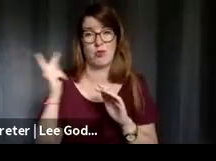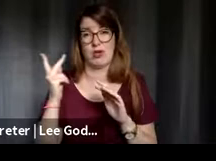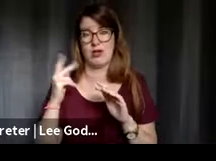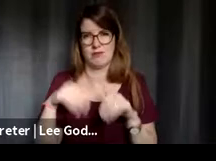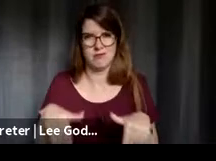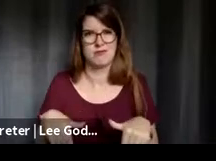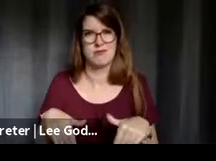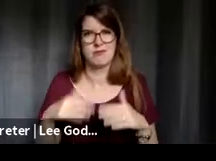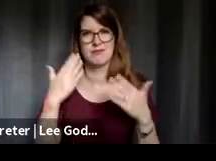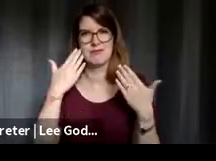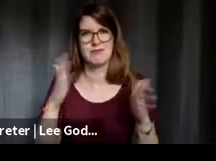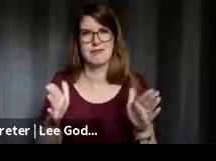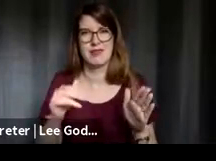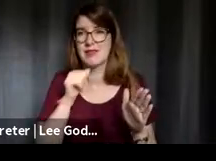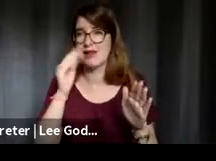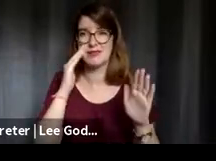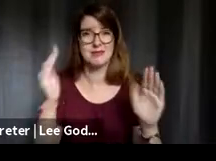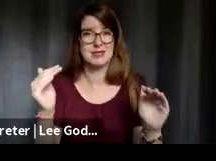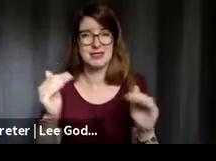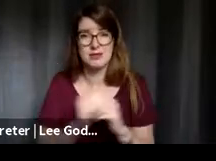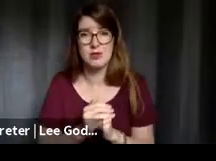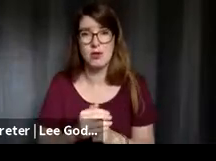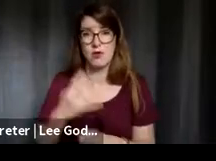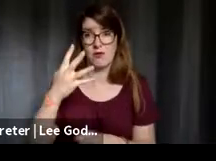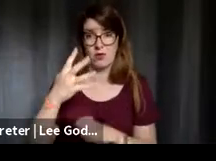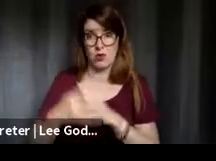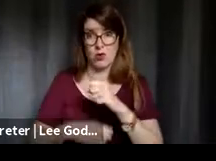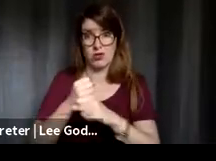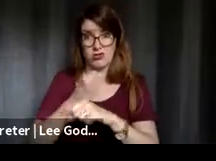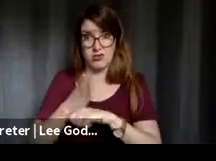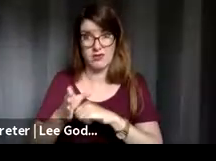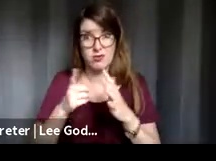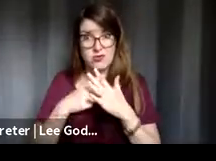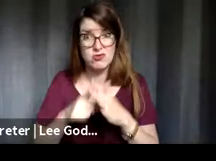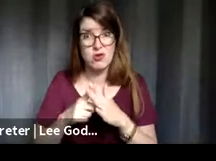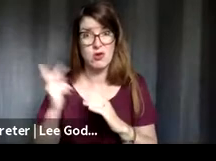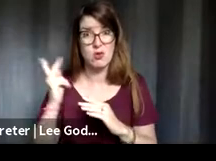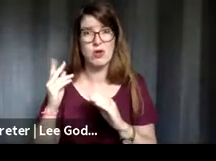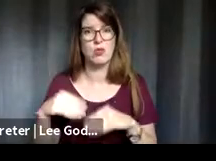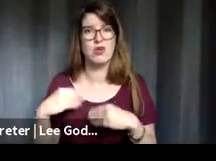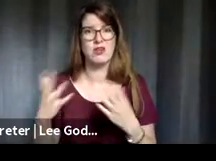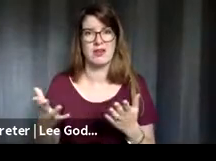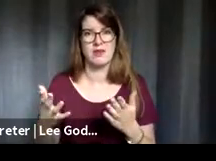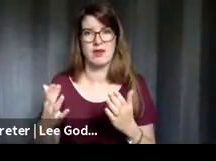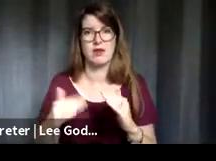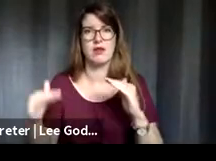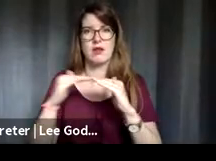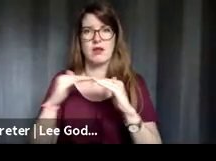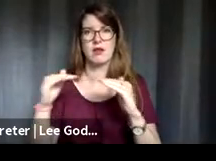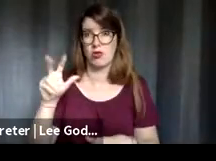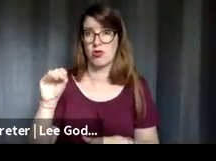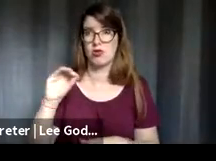know, and we weren't expecting. So 4 years into this, we were giving the equivalent of